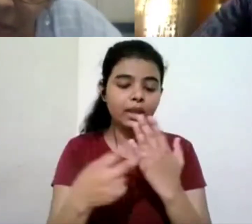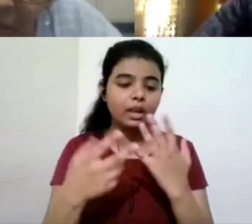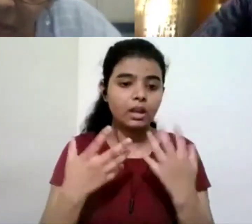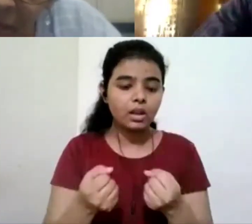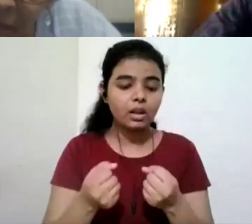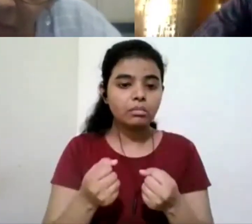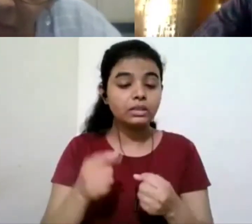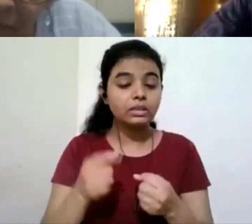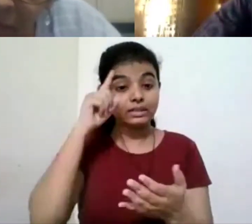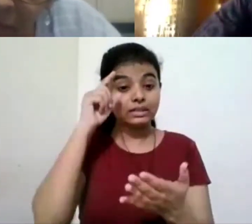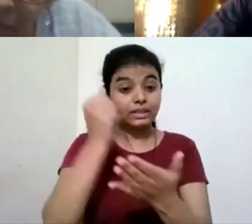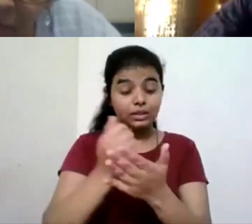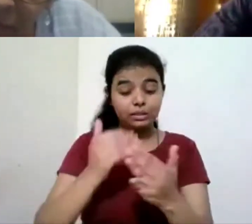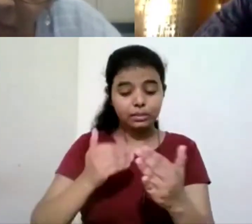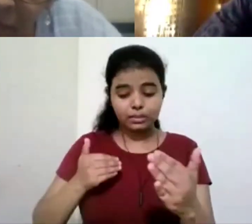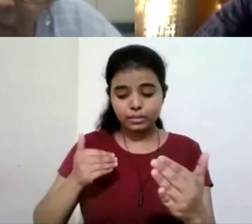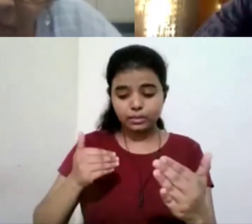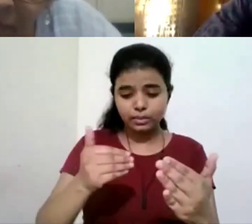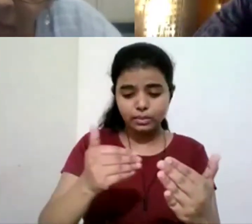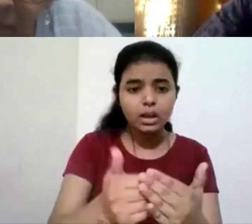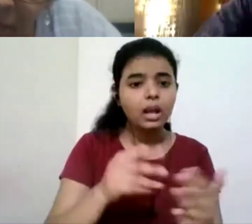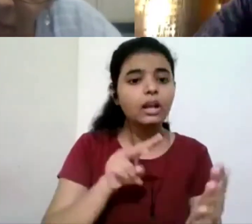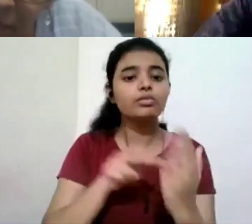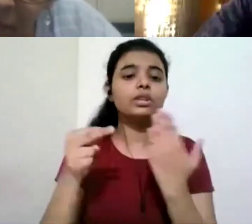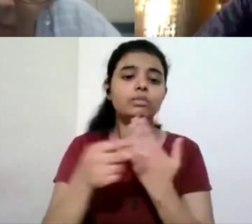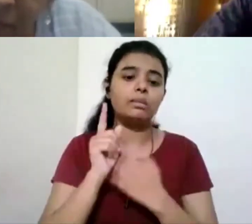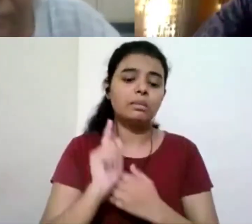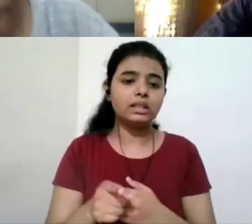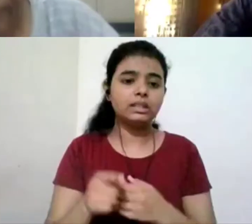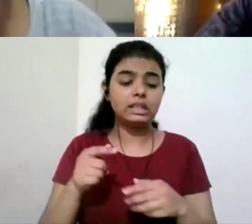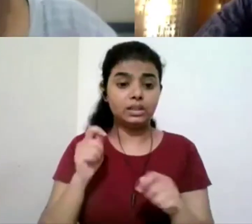at a decision. So this exercise of whether